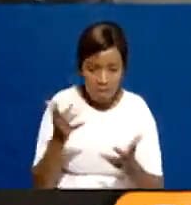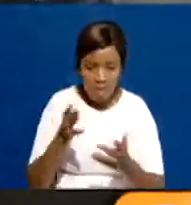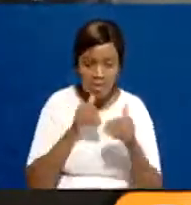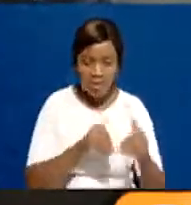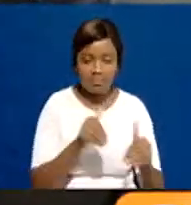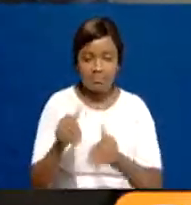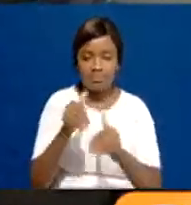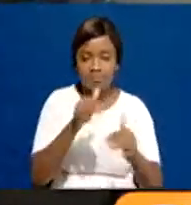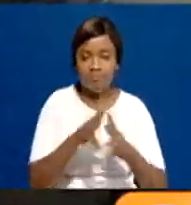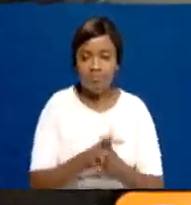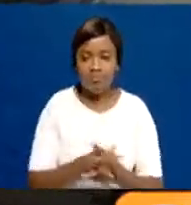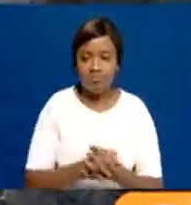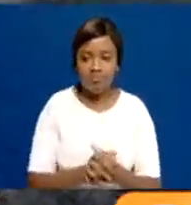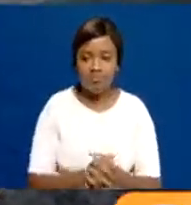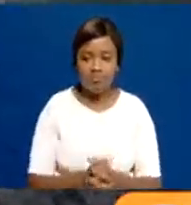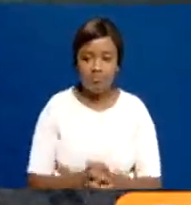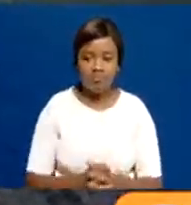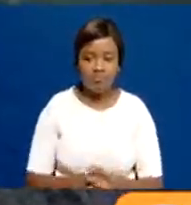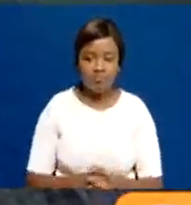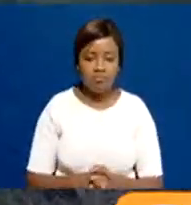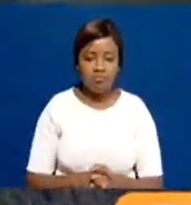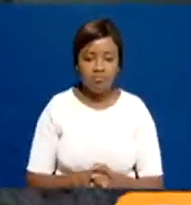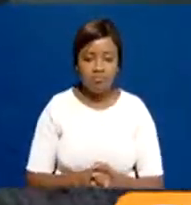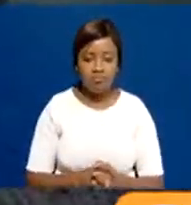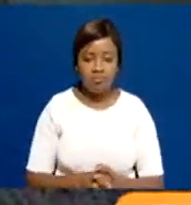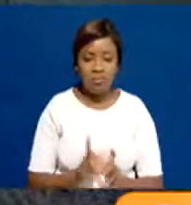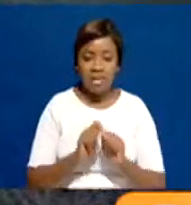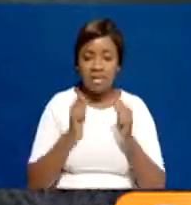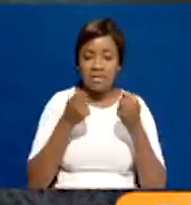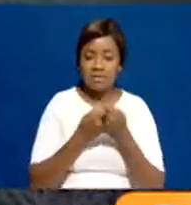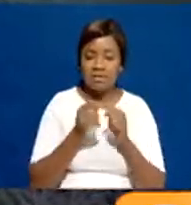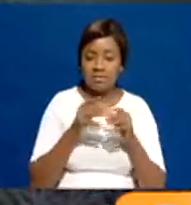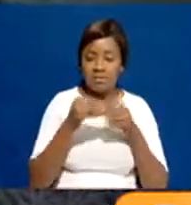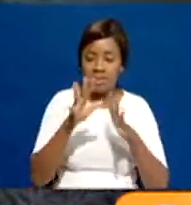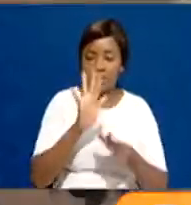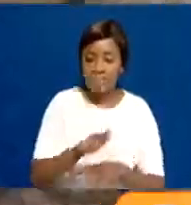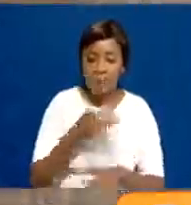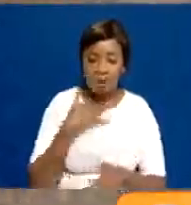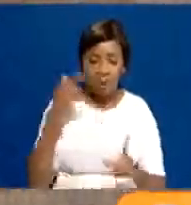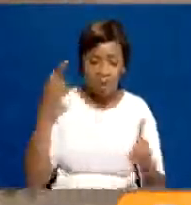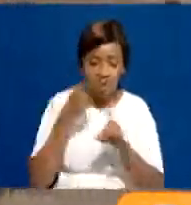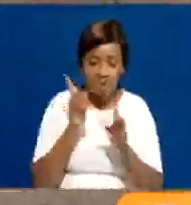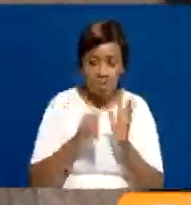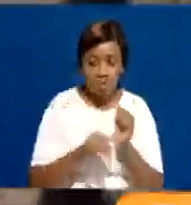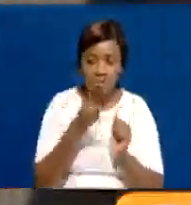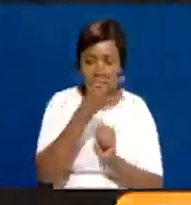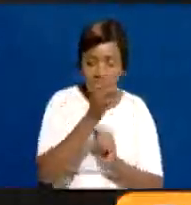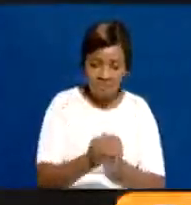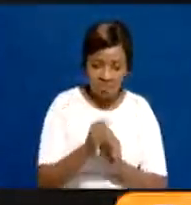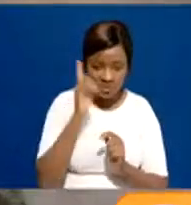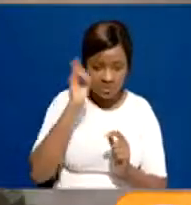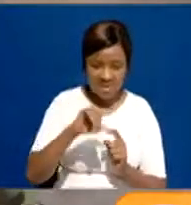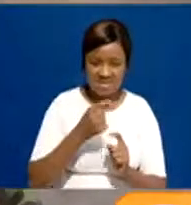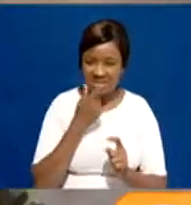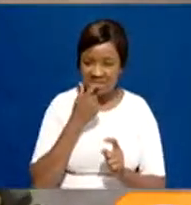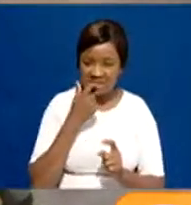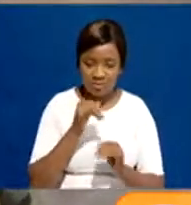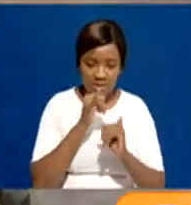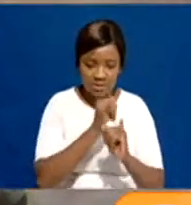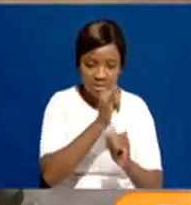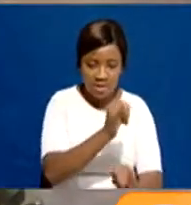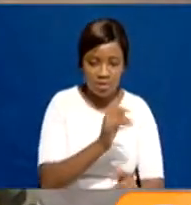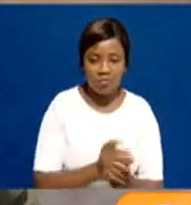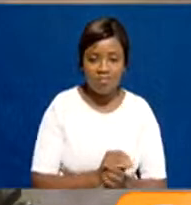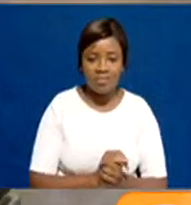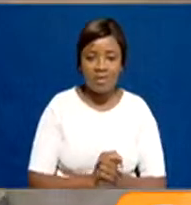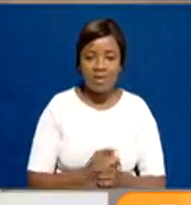KWS Veterinary and Capture Team Leader Dr. Isaac Lekolol targets 40 black and white rhinos by the 15th of March. Having people on the